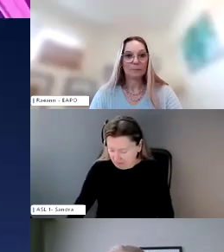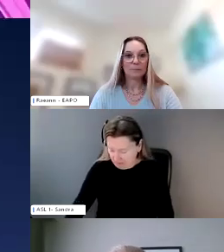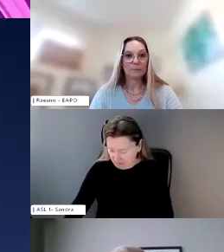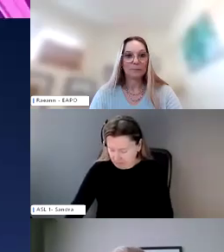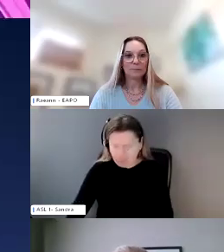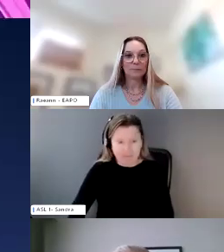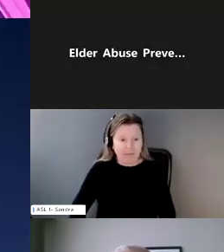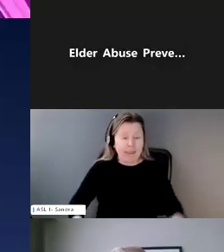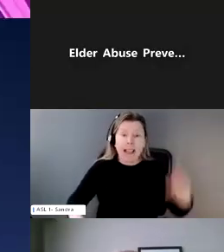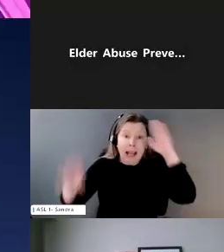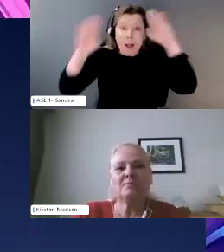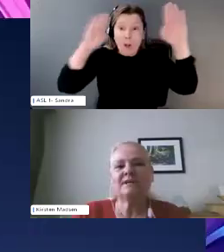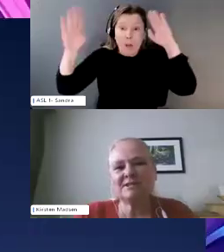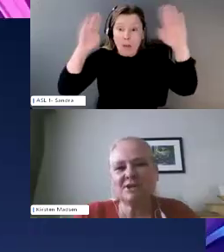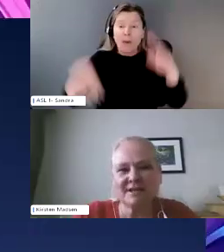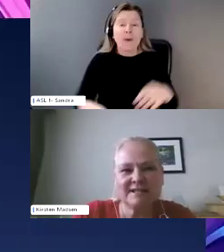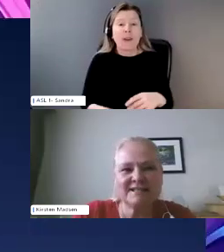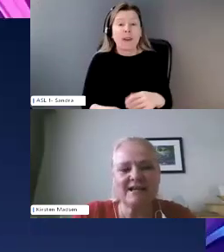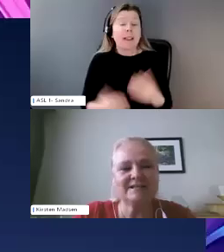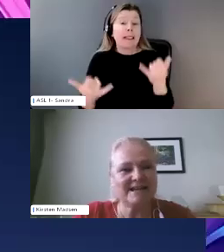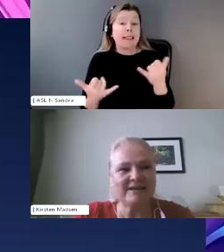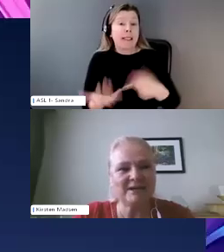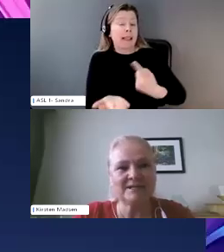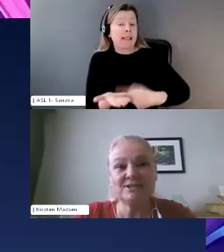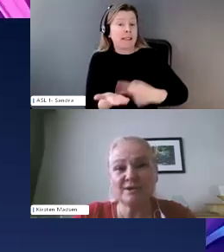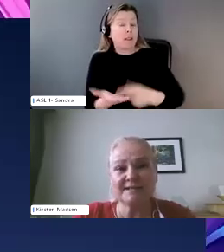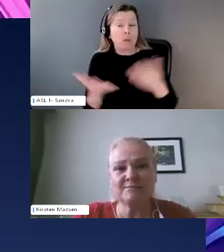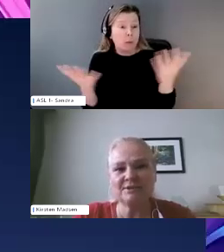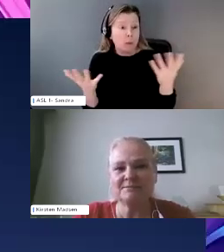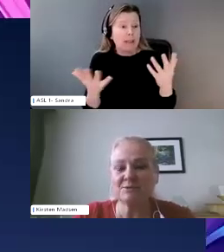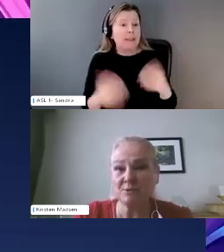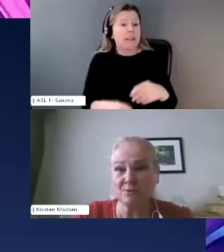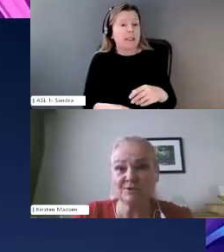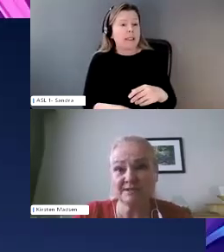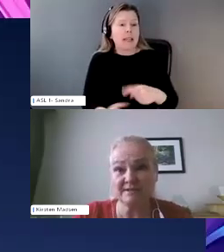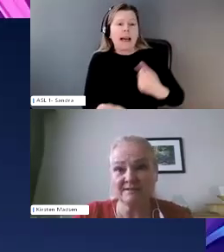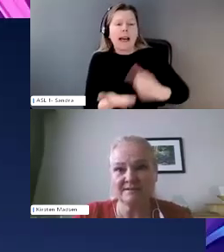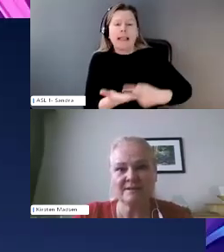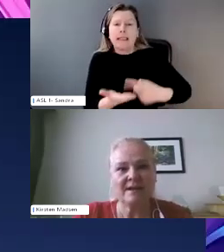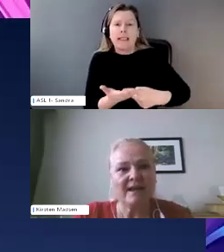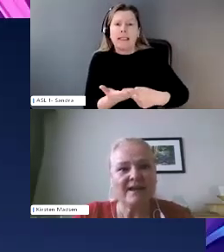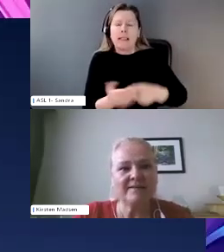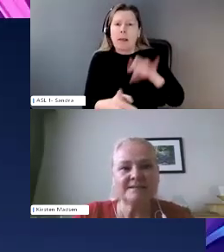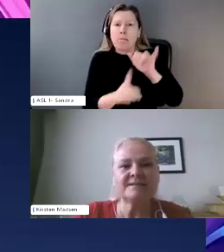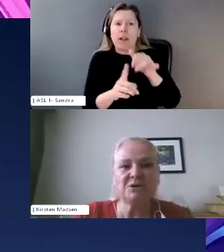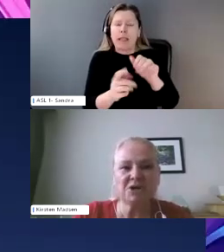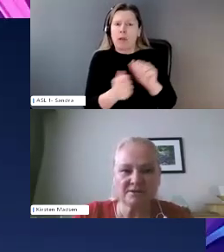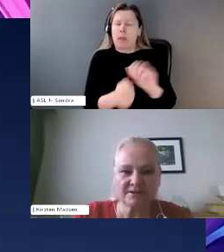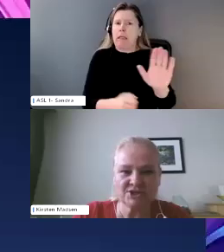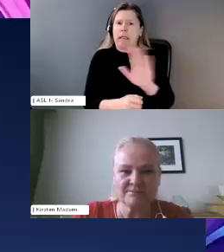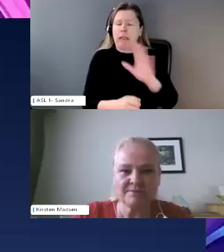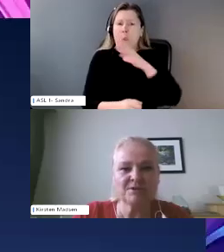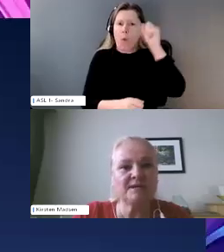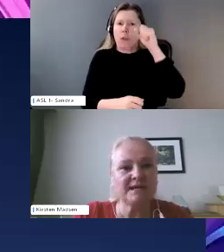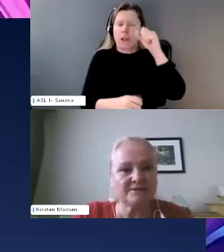So hello, everyone. What we're going to be talking today about is addressing bullying between older adults. And this is a